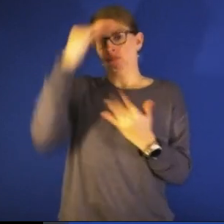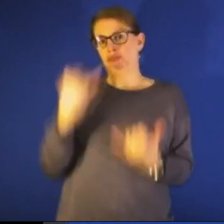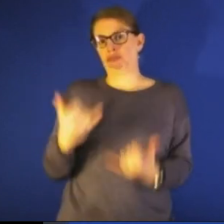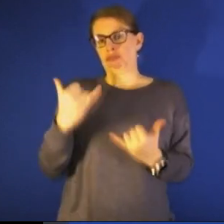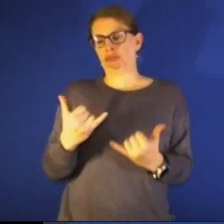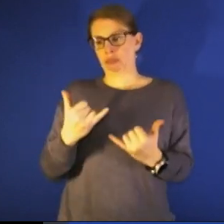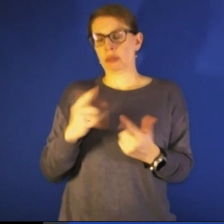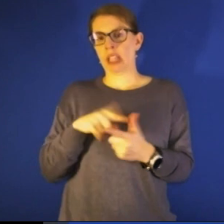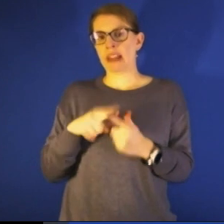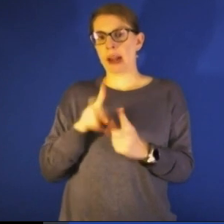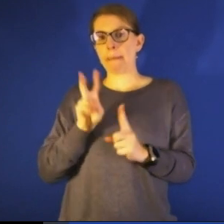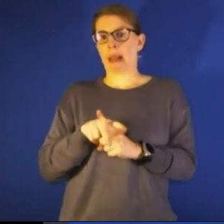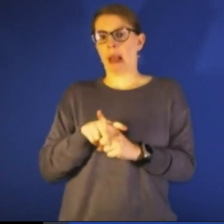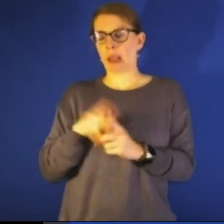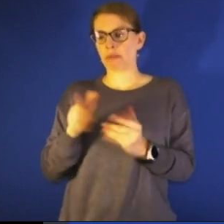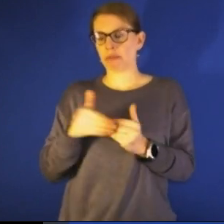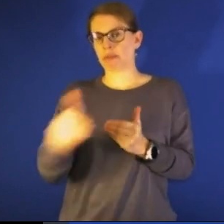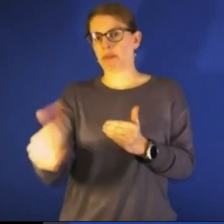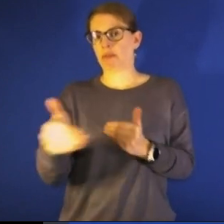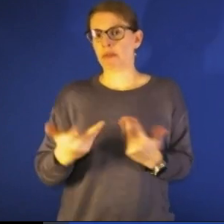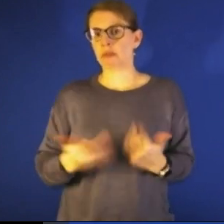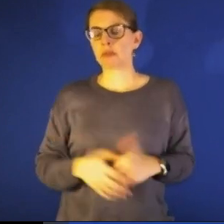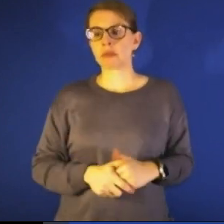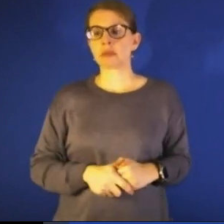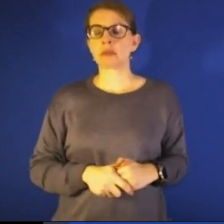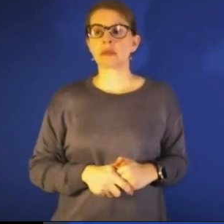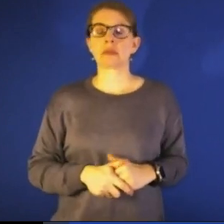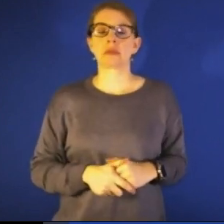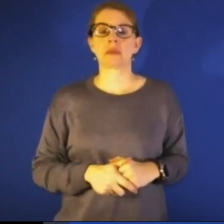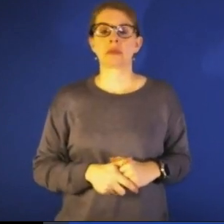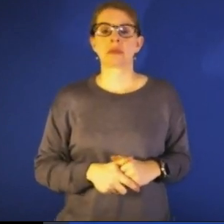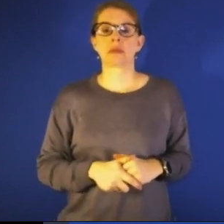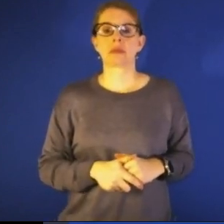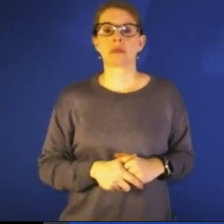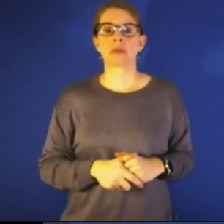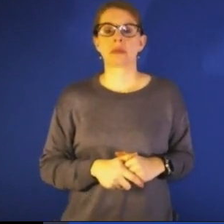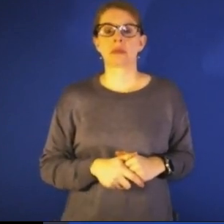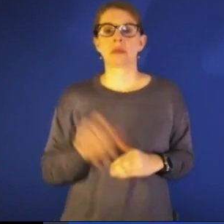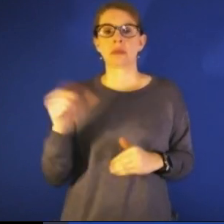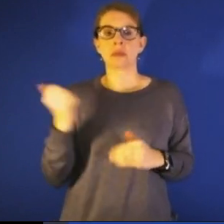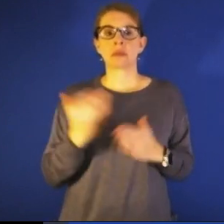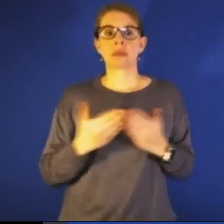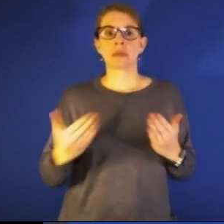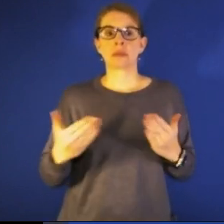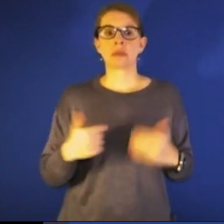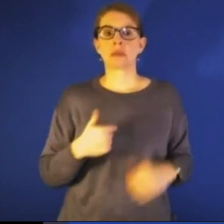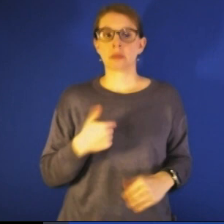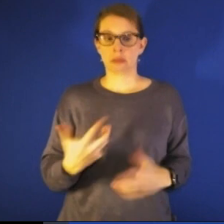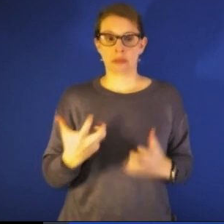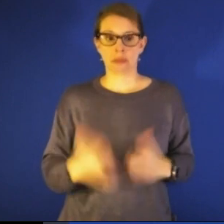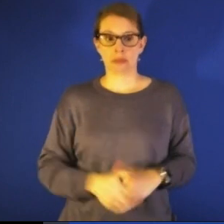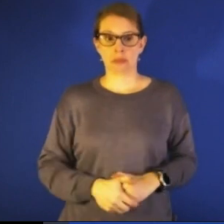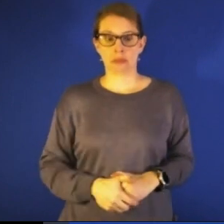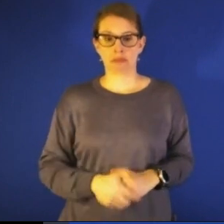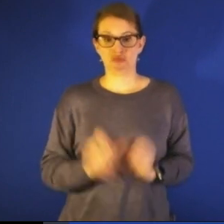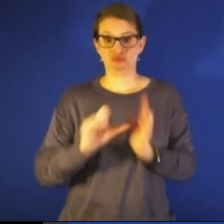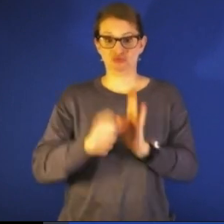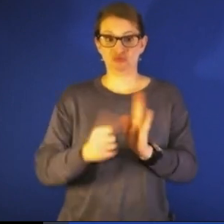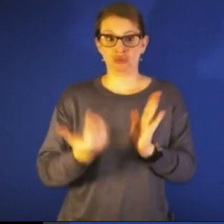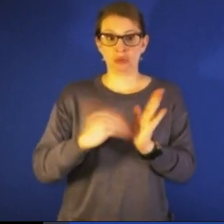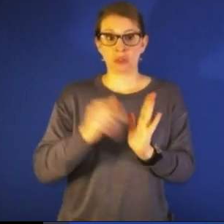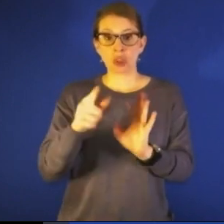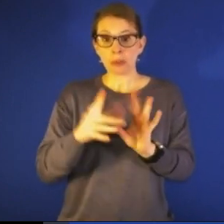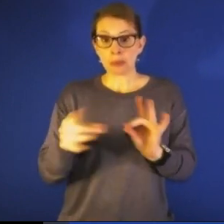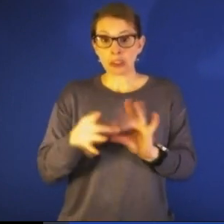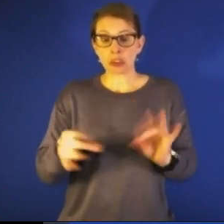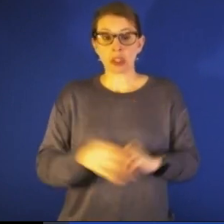actions in place. And, the other thing that I want to, I guess, reemphasize something you did mention, it